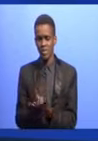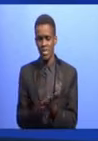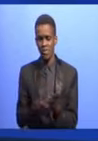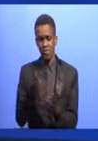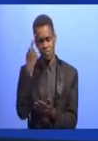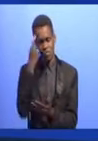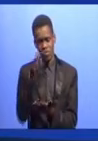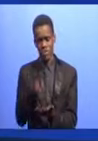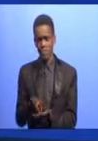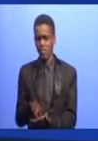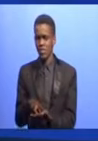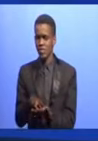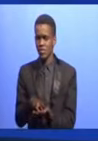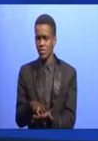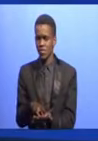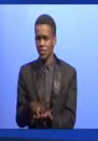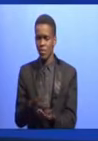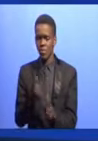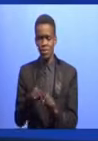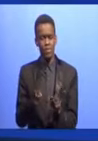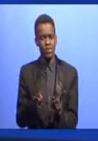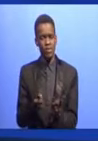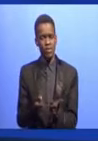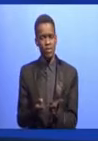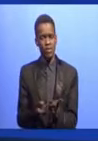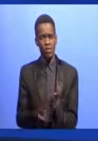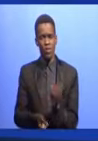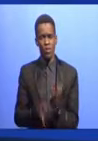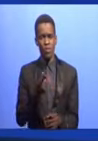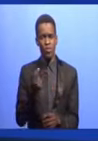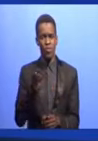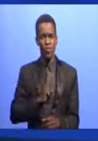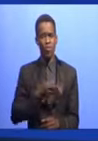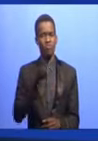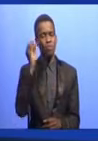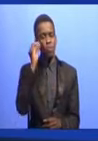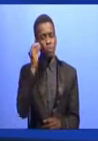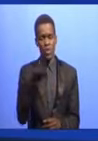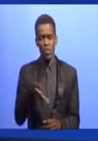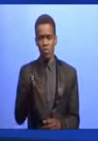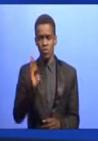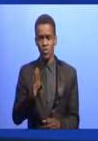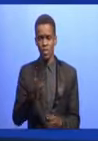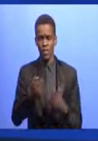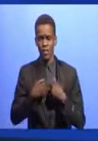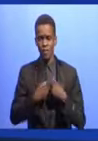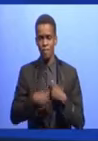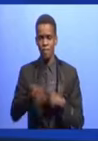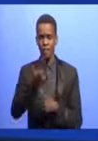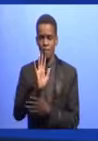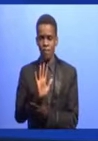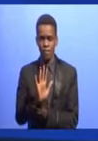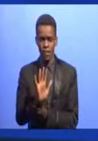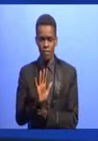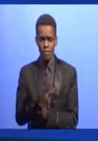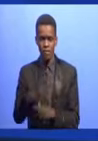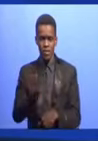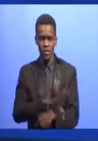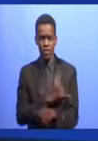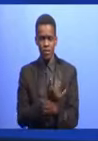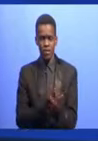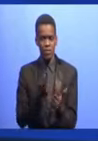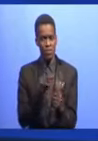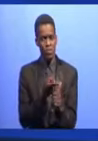Botswana re na le company di le 5 yo ka supplier yo ka mo yo a supplier yo ka mo yo a supplier ka mo then at the end of the day yo mongwe o producer a